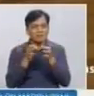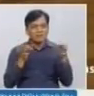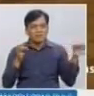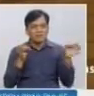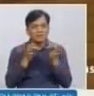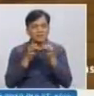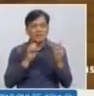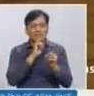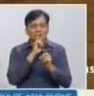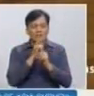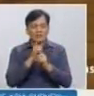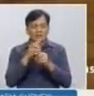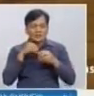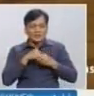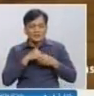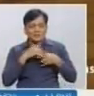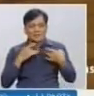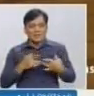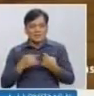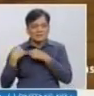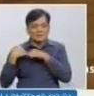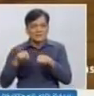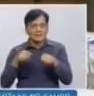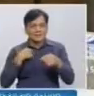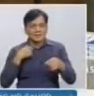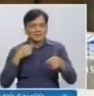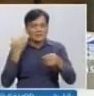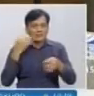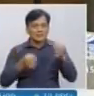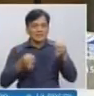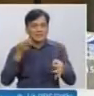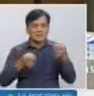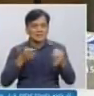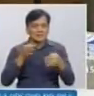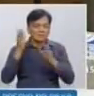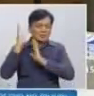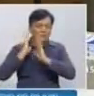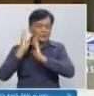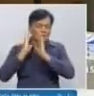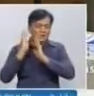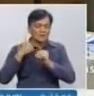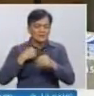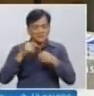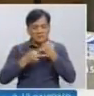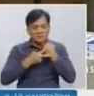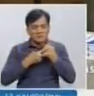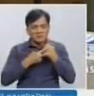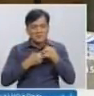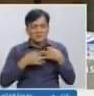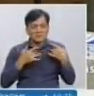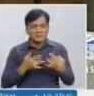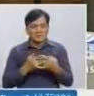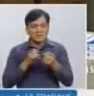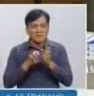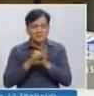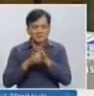statement which has been with me since I was a fiscal in the 70s. And he said, if I were to try